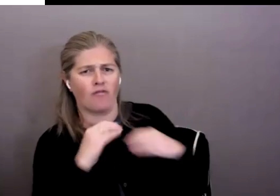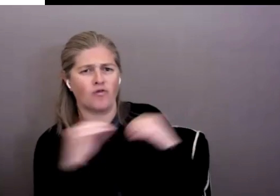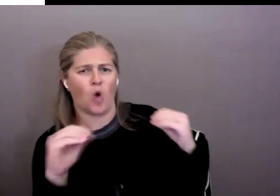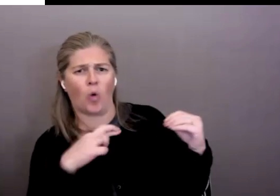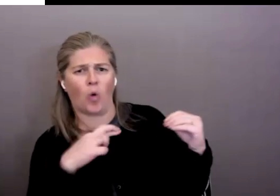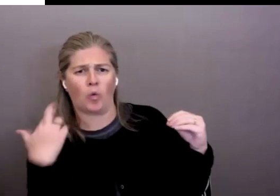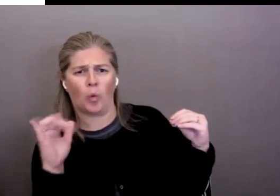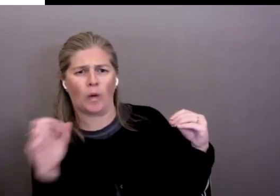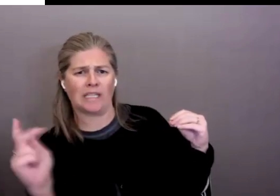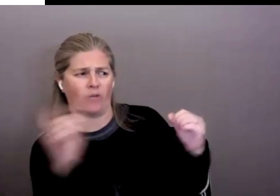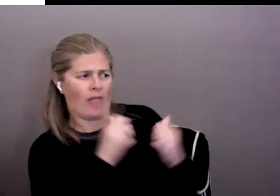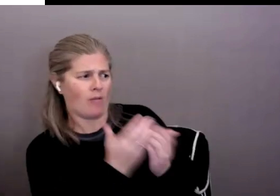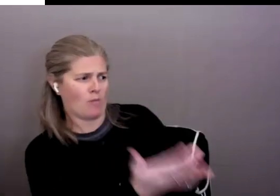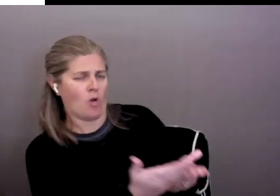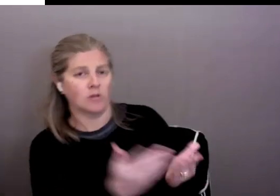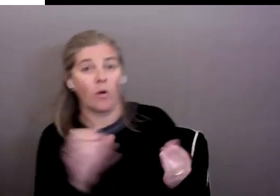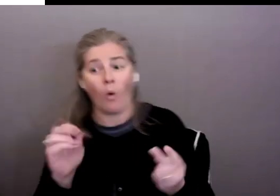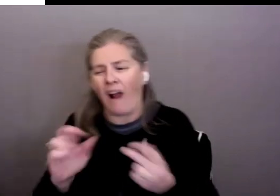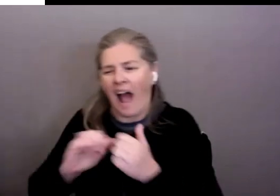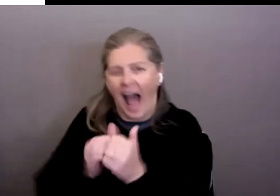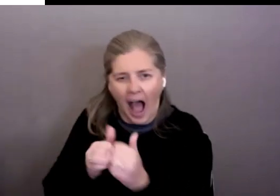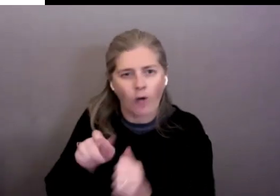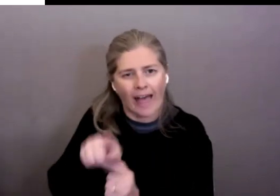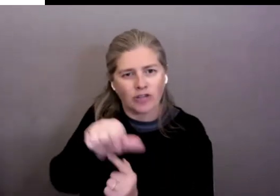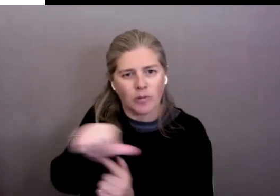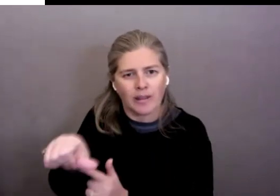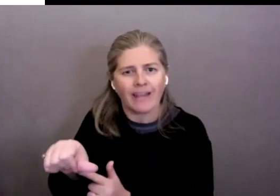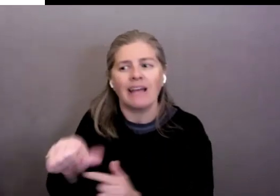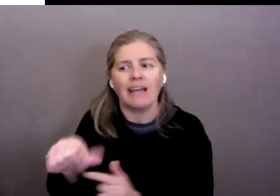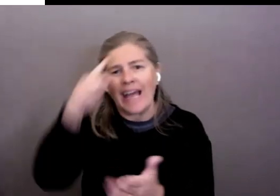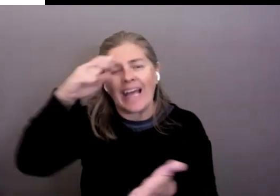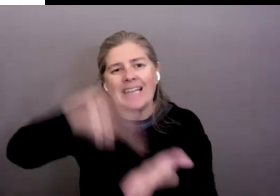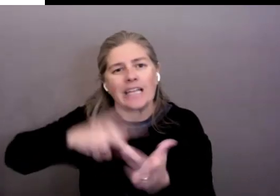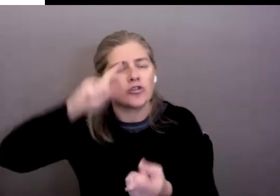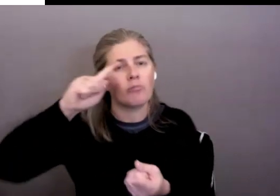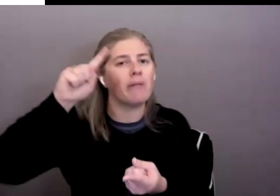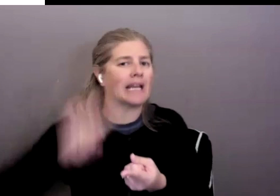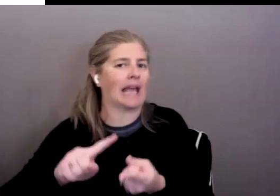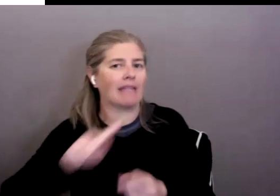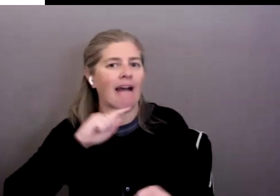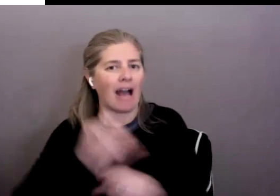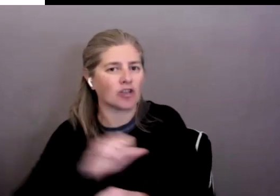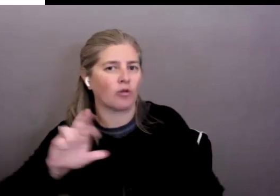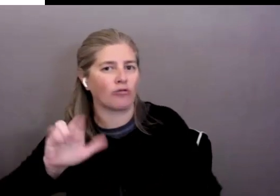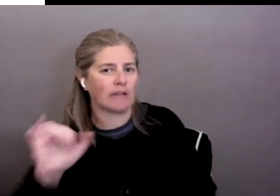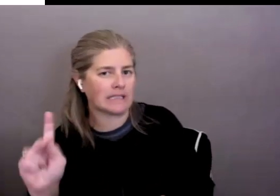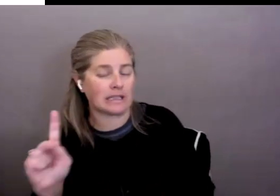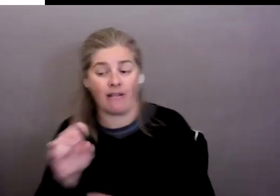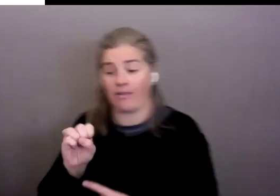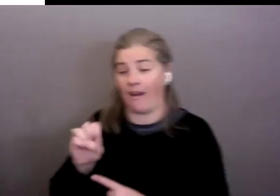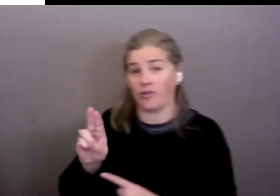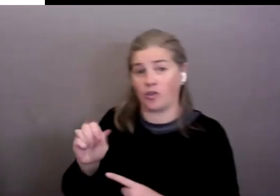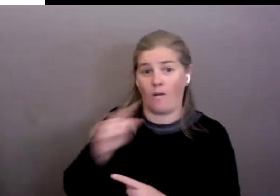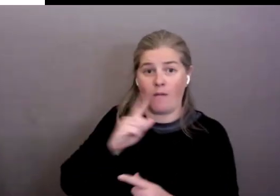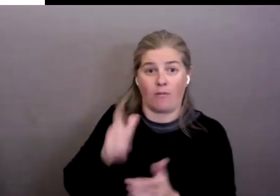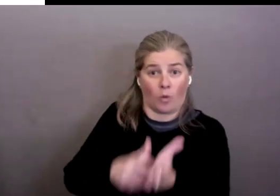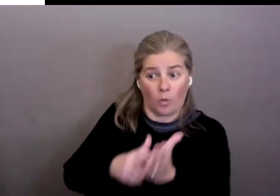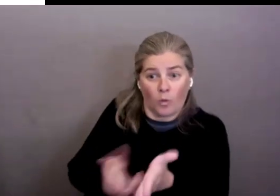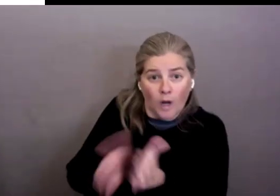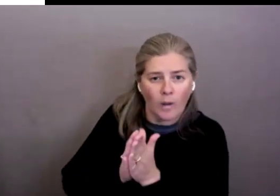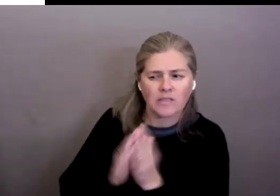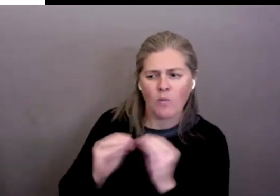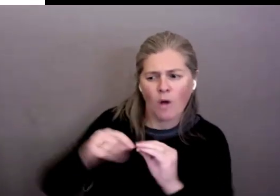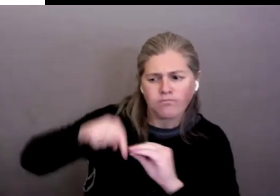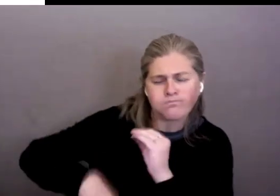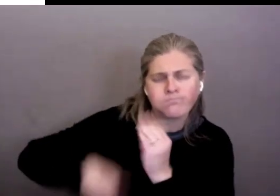agreement, or how the AAA intends to mitigate any actual risk. The SUA may request further discussion or